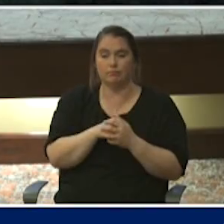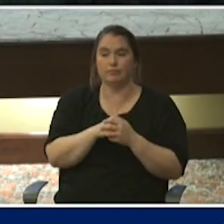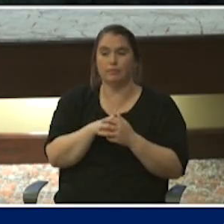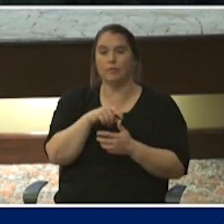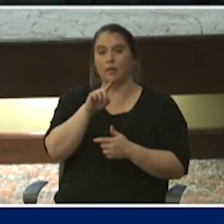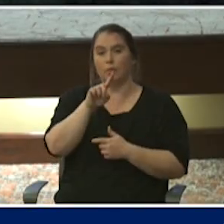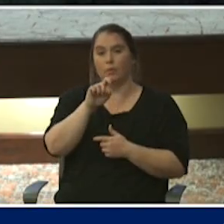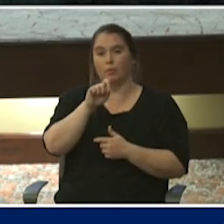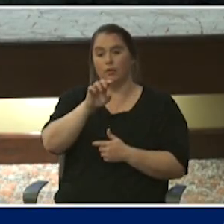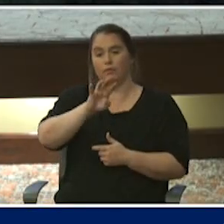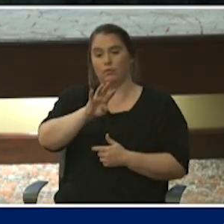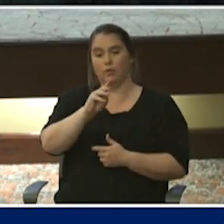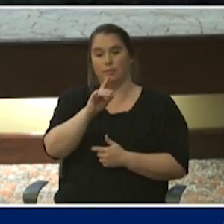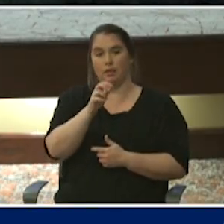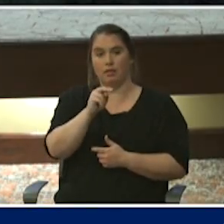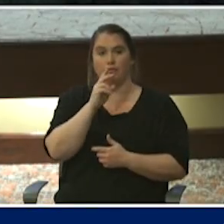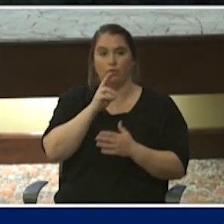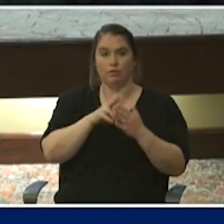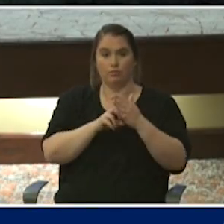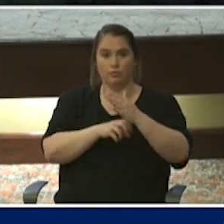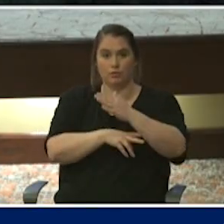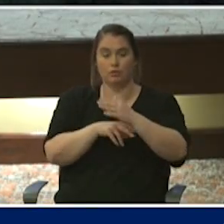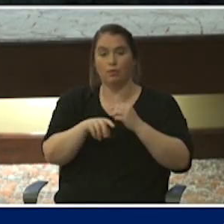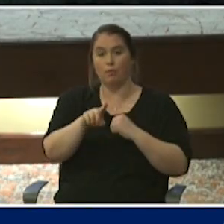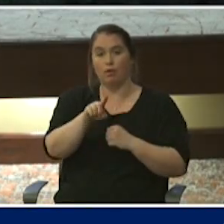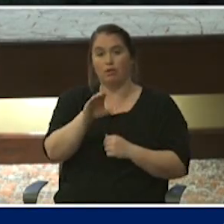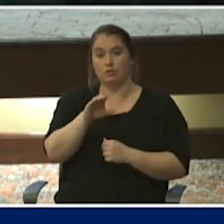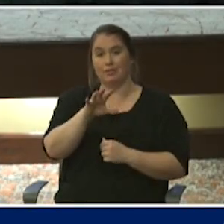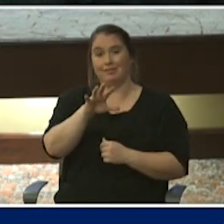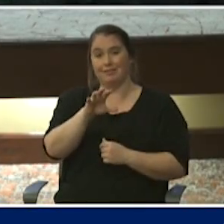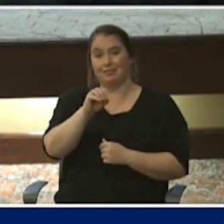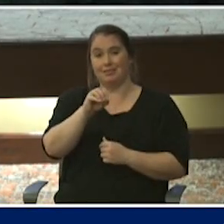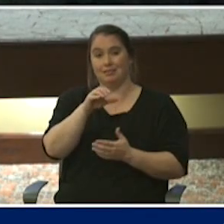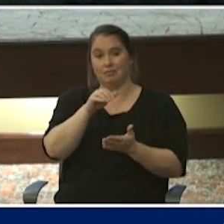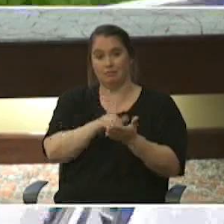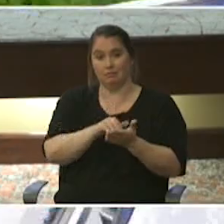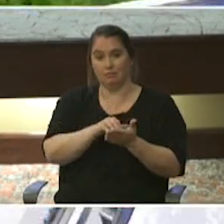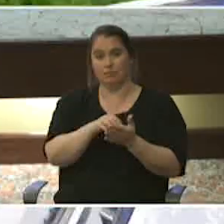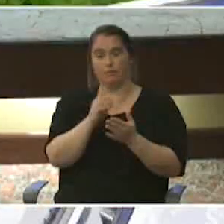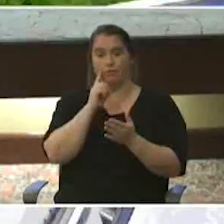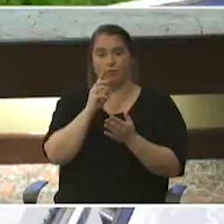$1.4 million for the bridge, $150,000 fountain.